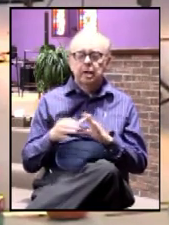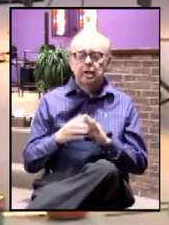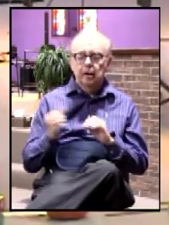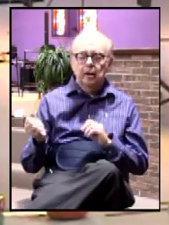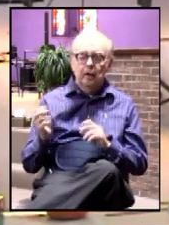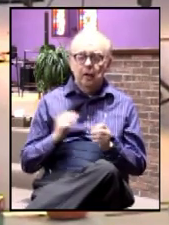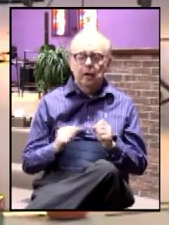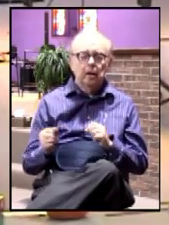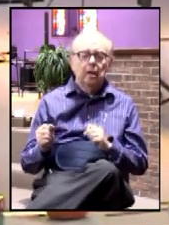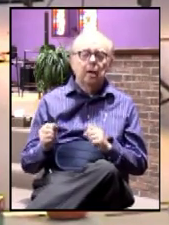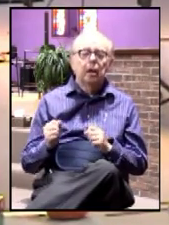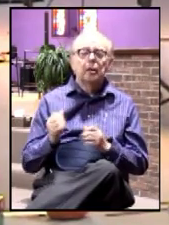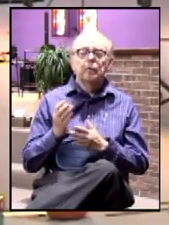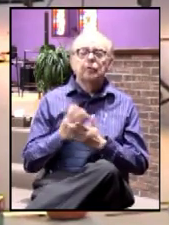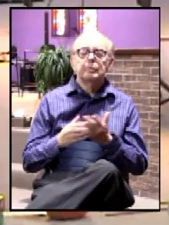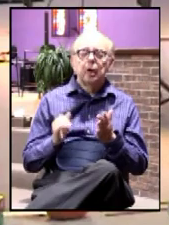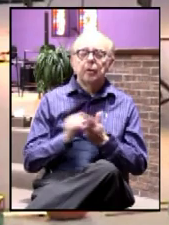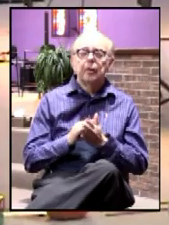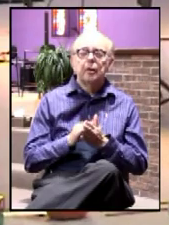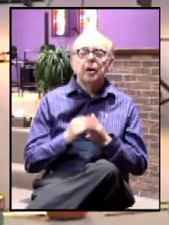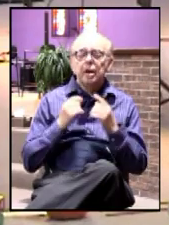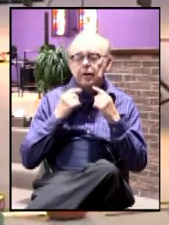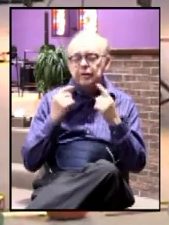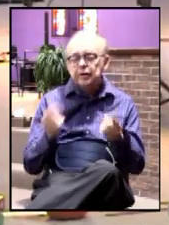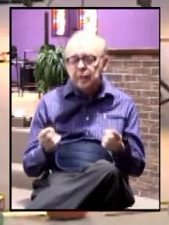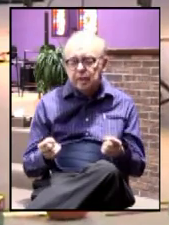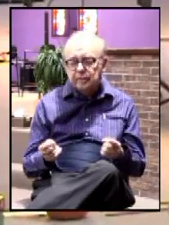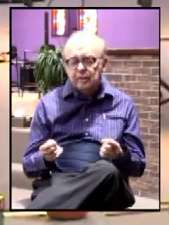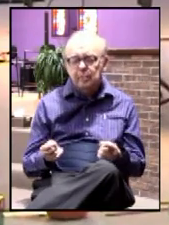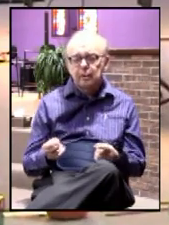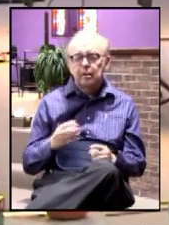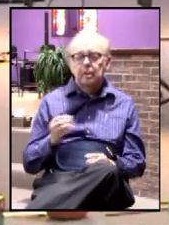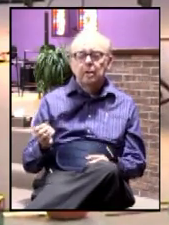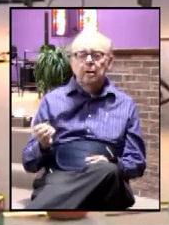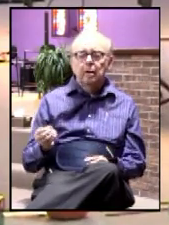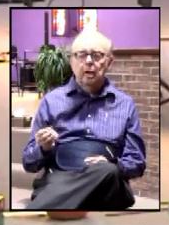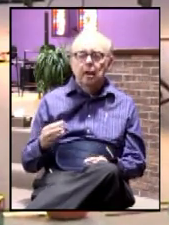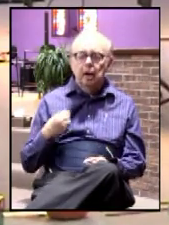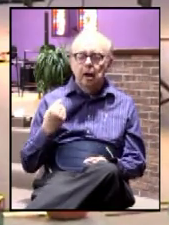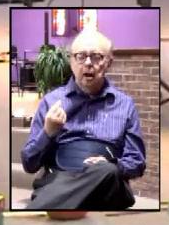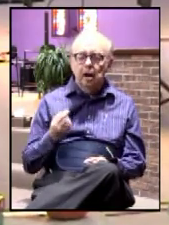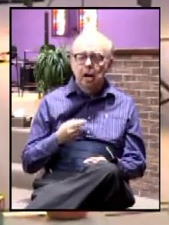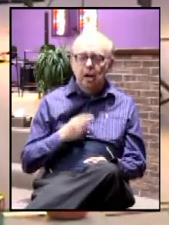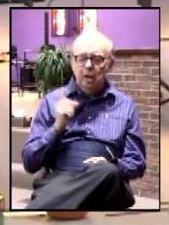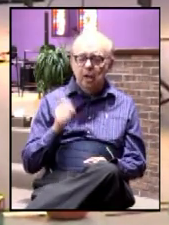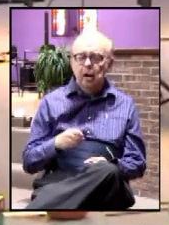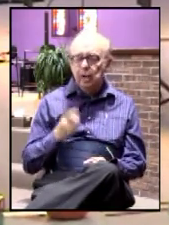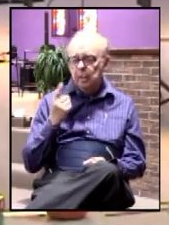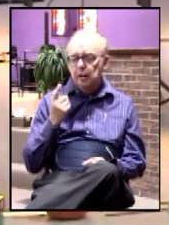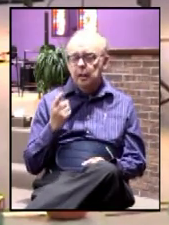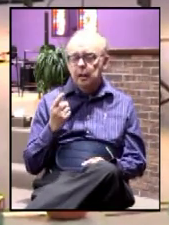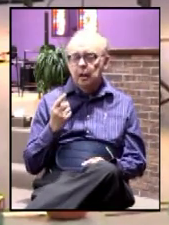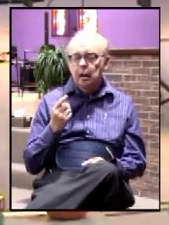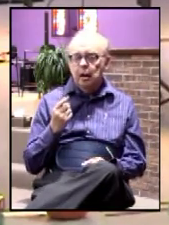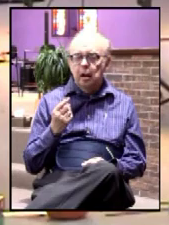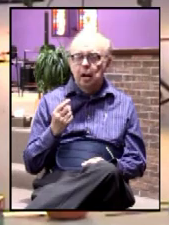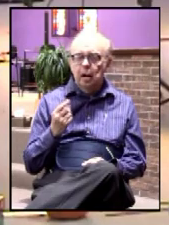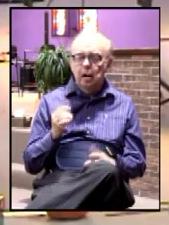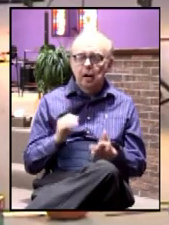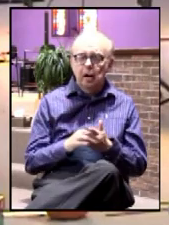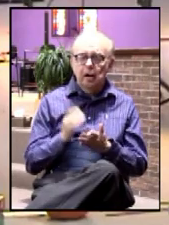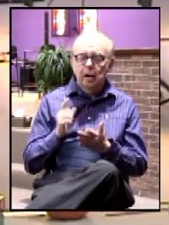them, and played a role in their accomplishments. And so what we need to understand